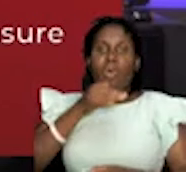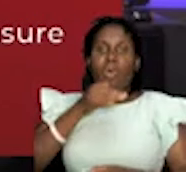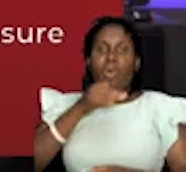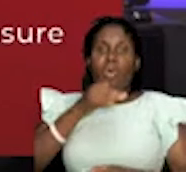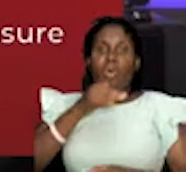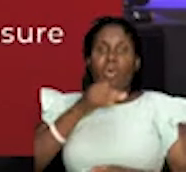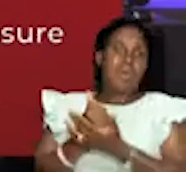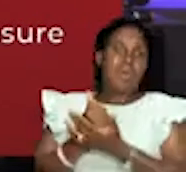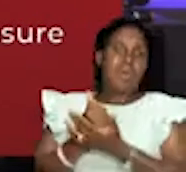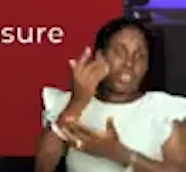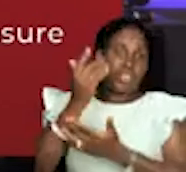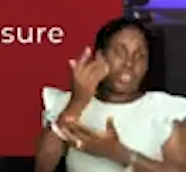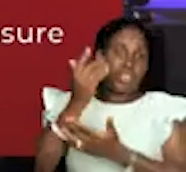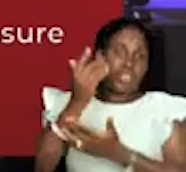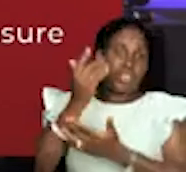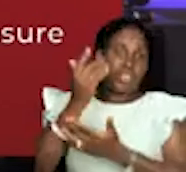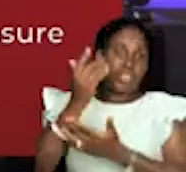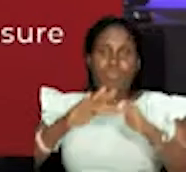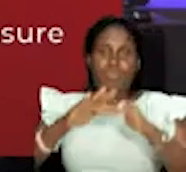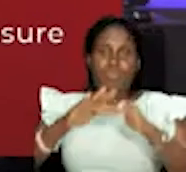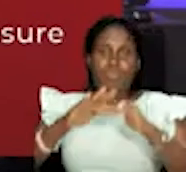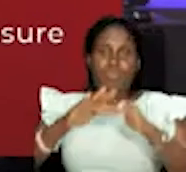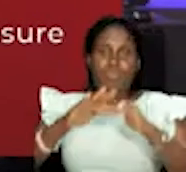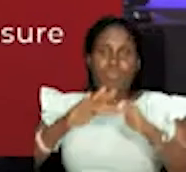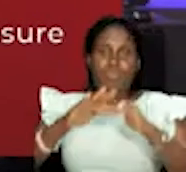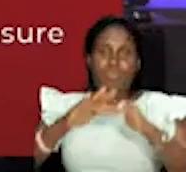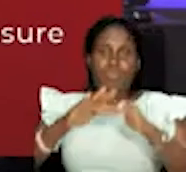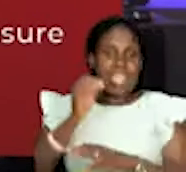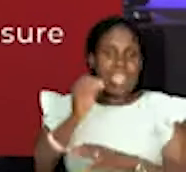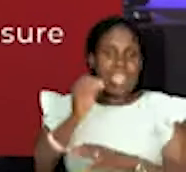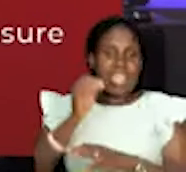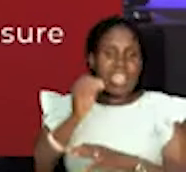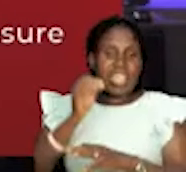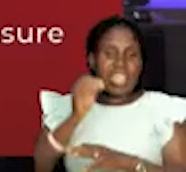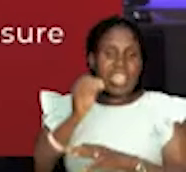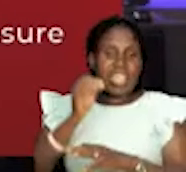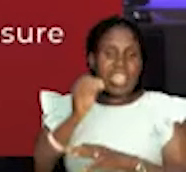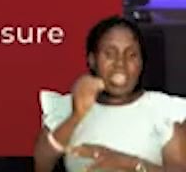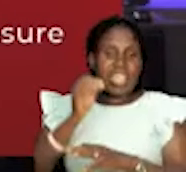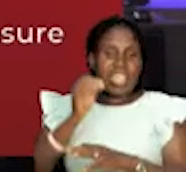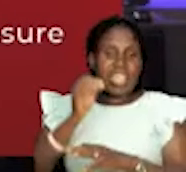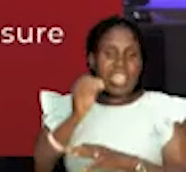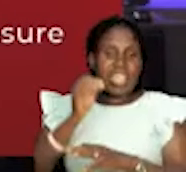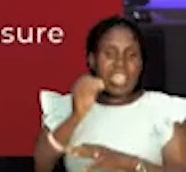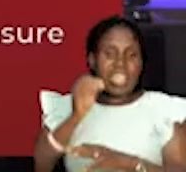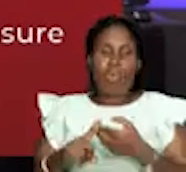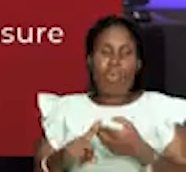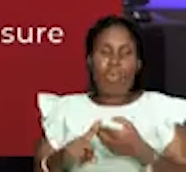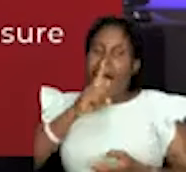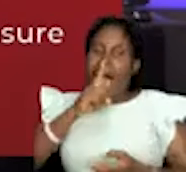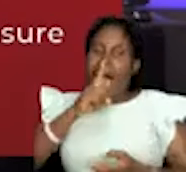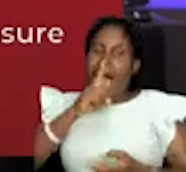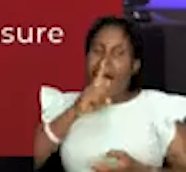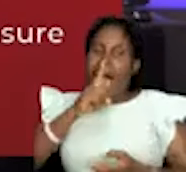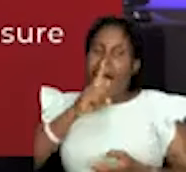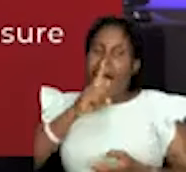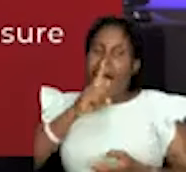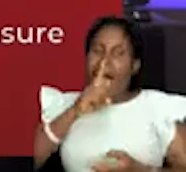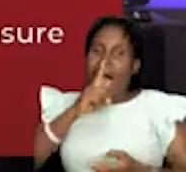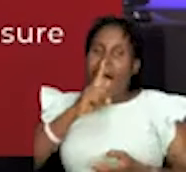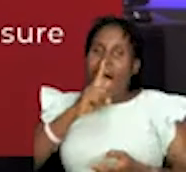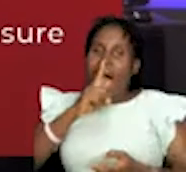build your faith, he connects you to streams of accurate spiritual revelation, accurate